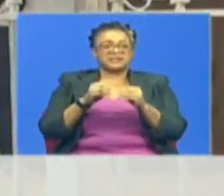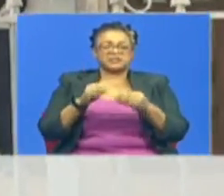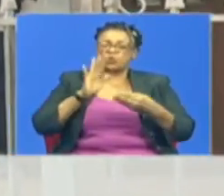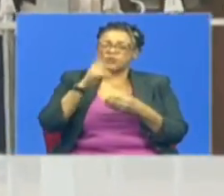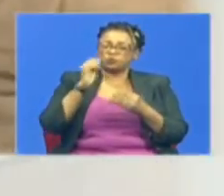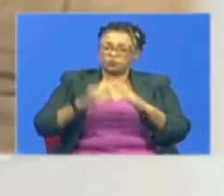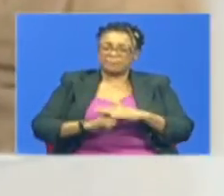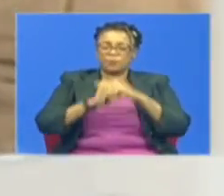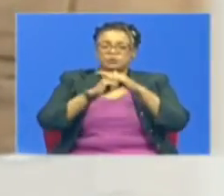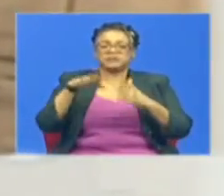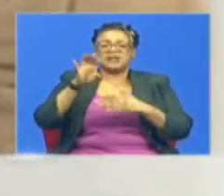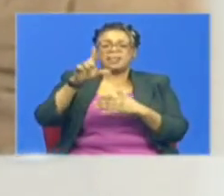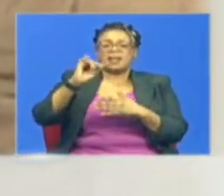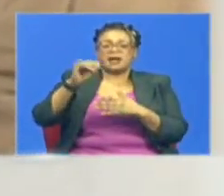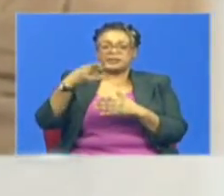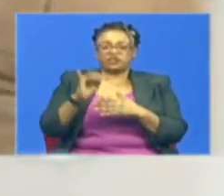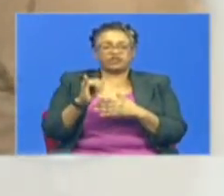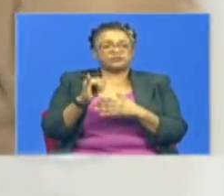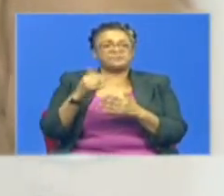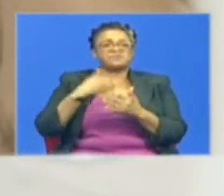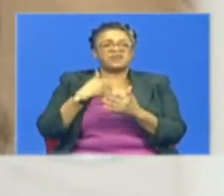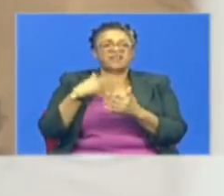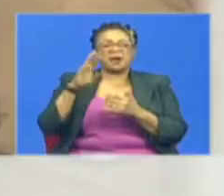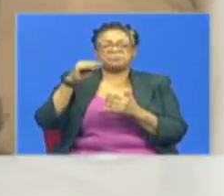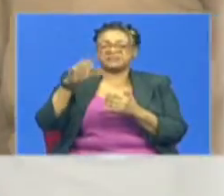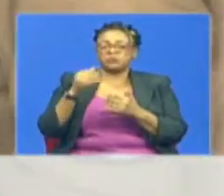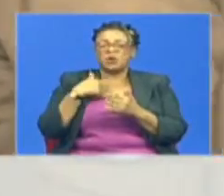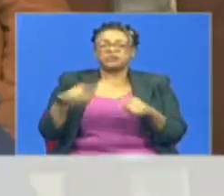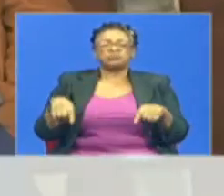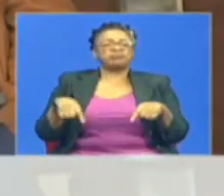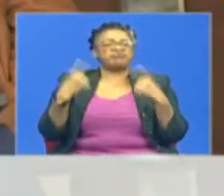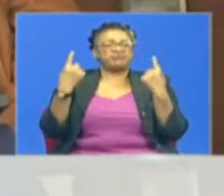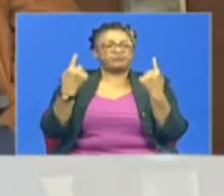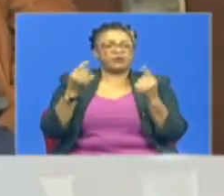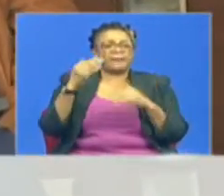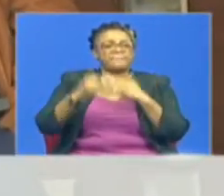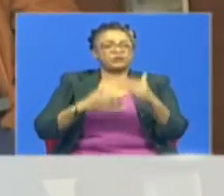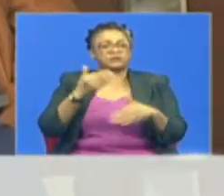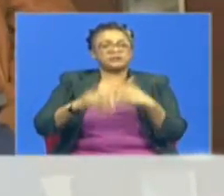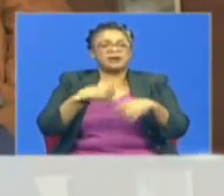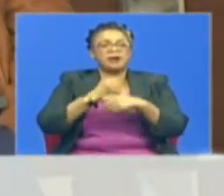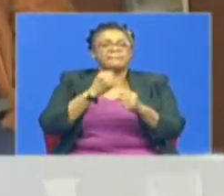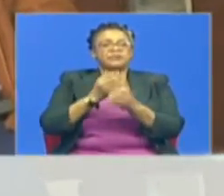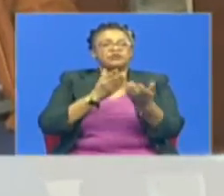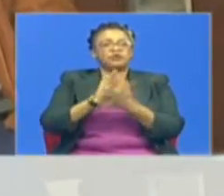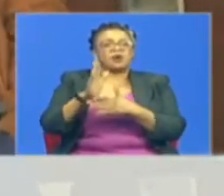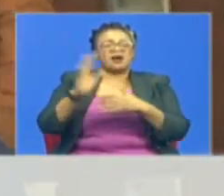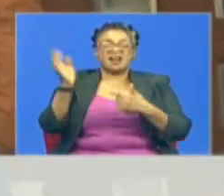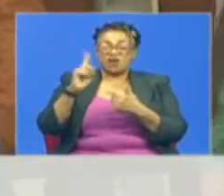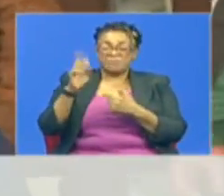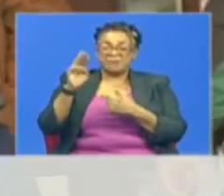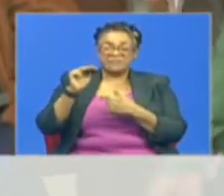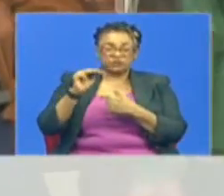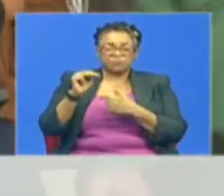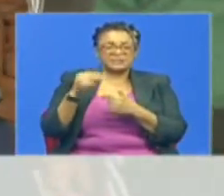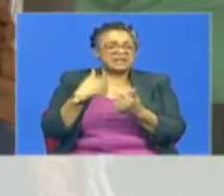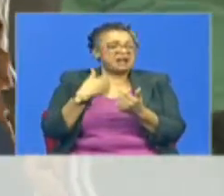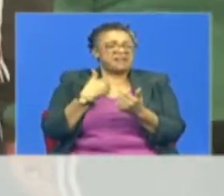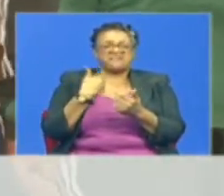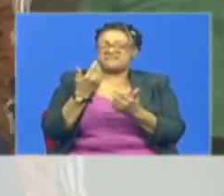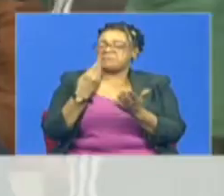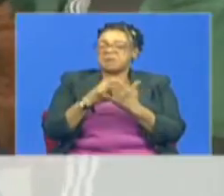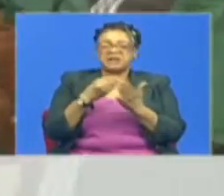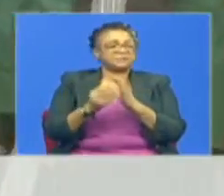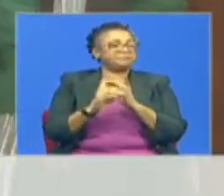Speaker Elachi, dissenting MCAs wanted to disrupt the process and make sure the Nairobi Metropolitan Services does not get